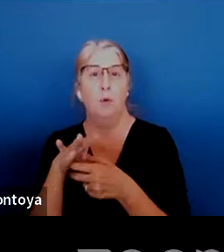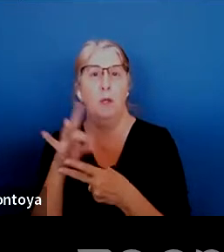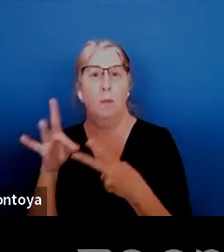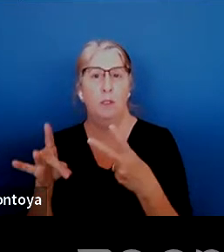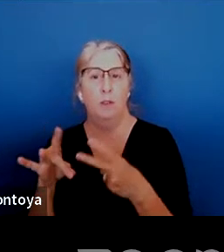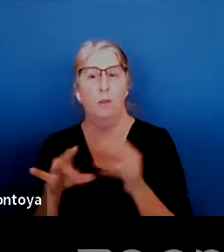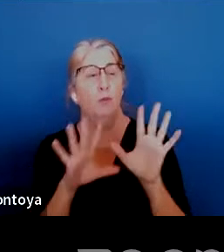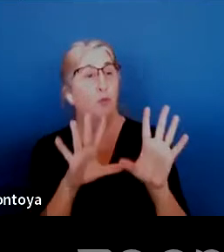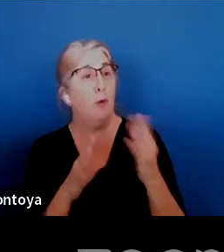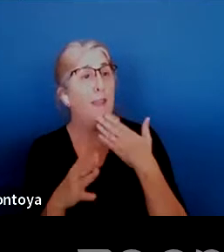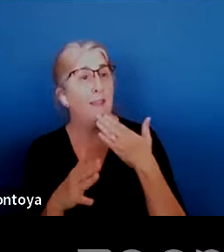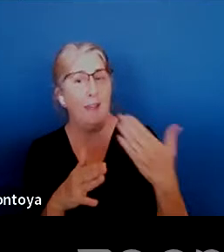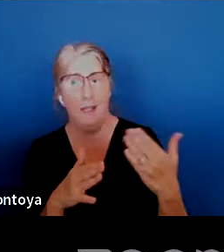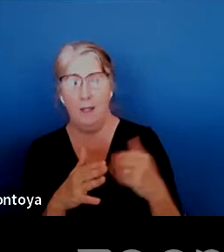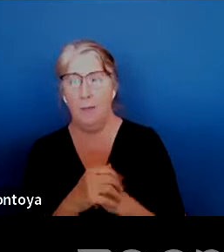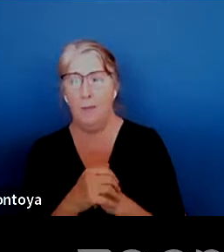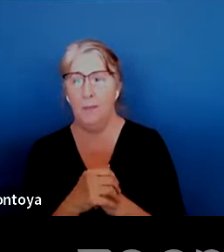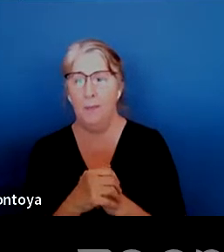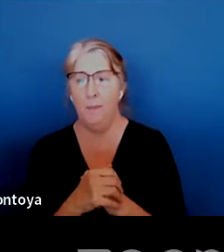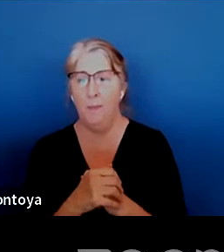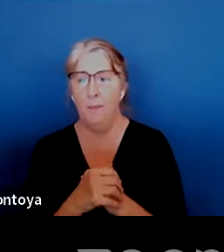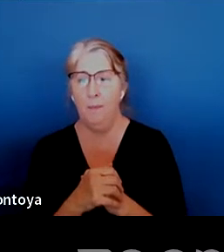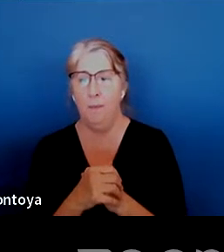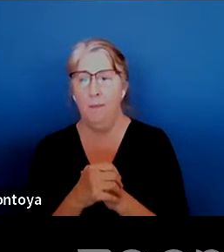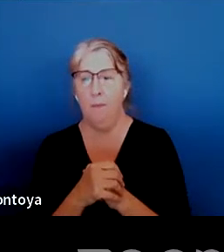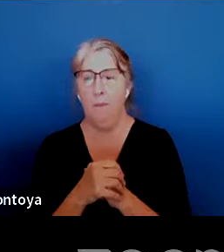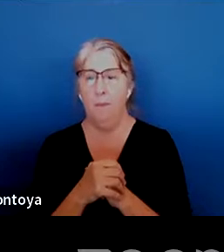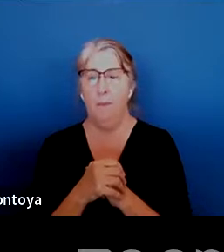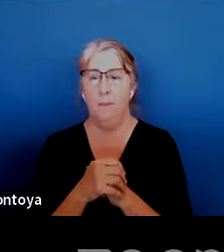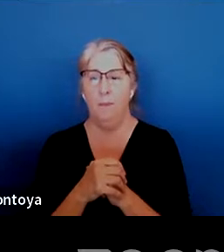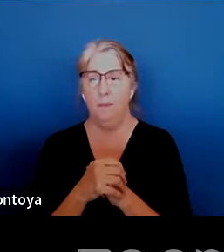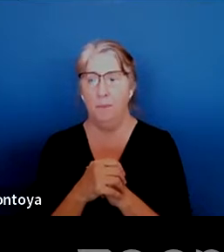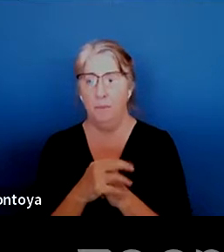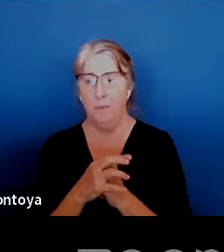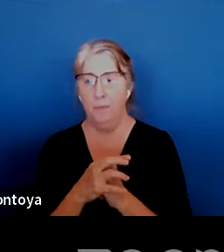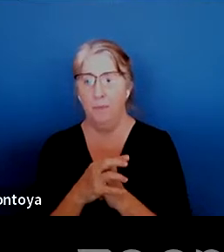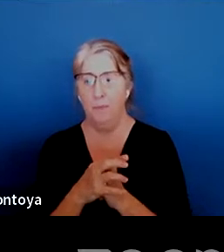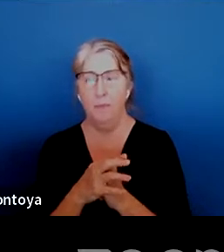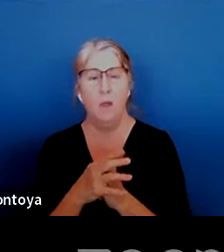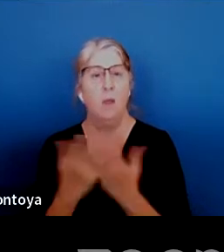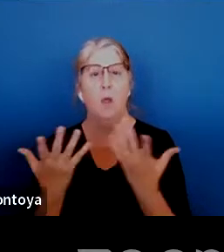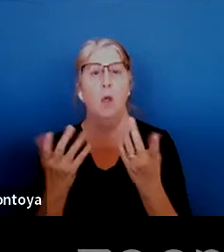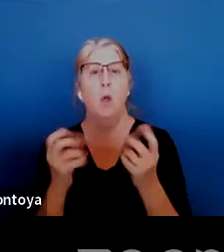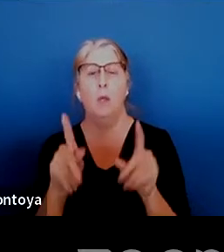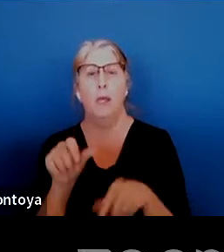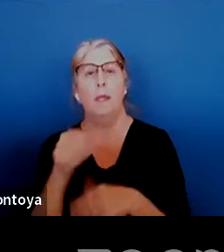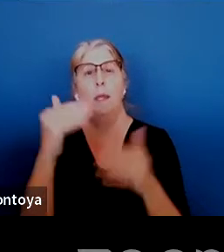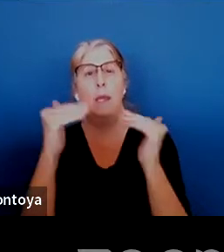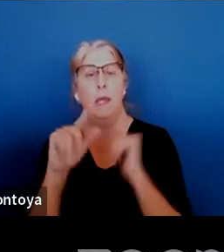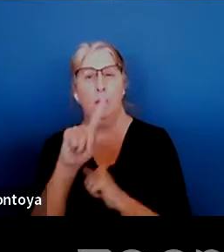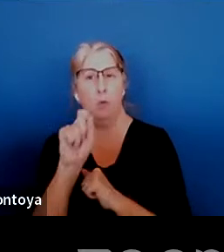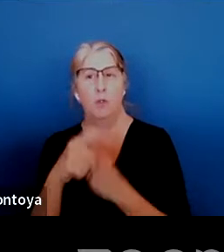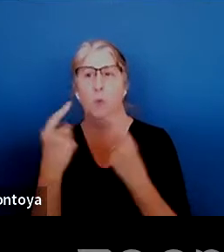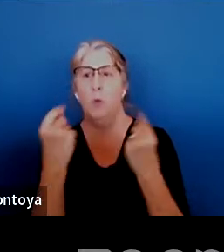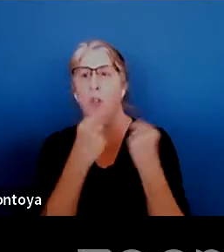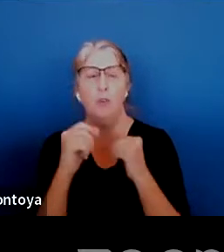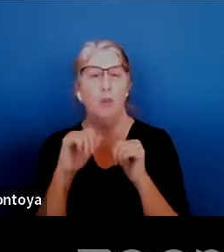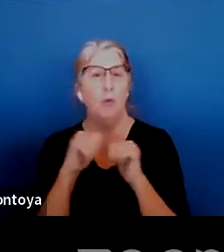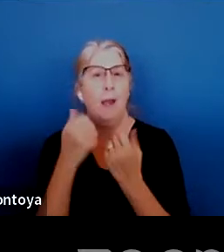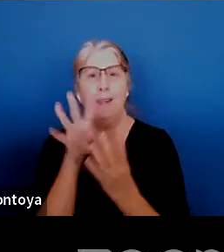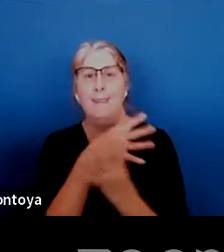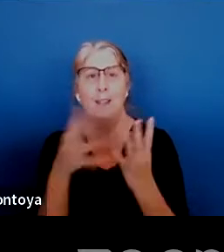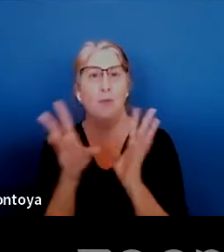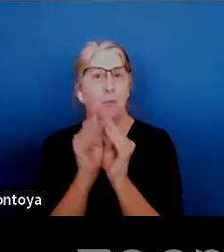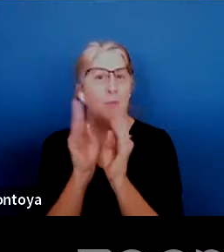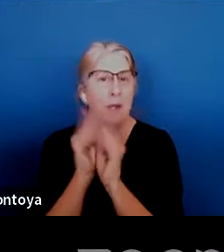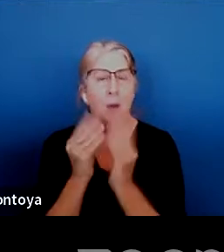Great, thanks. Next question here. What do you do once you scheduled a meeting? What do you bring? What